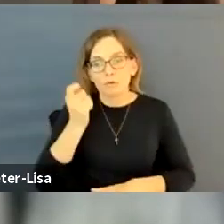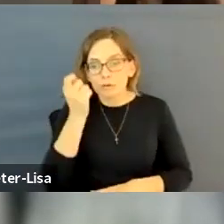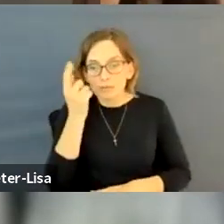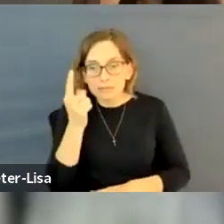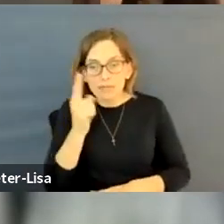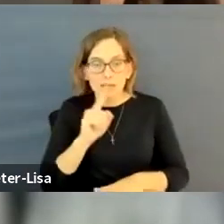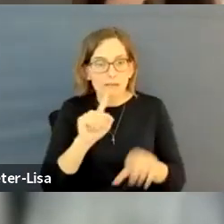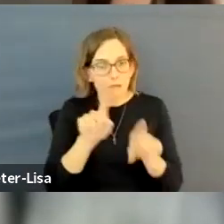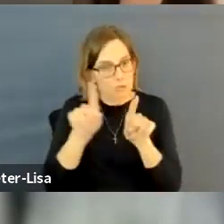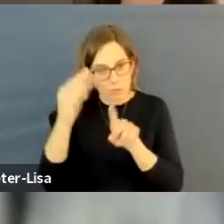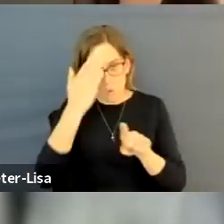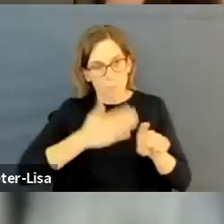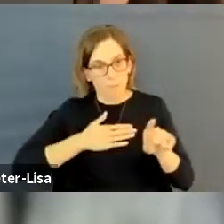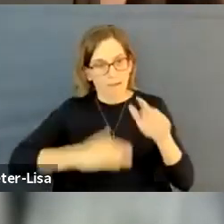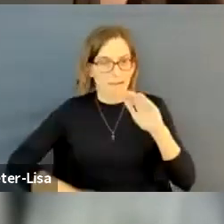my limit too.